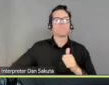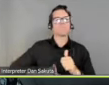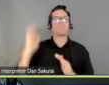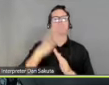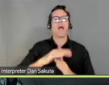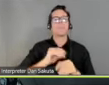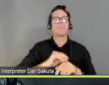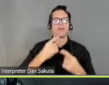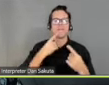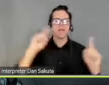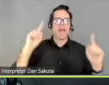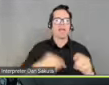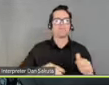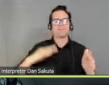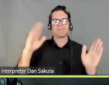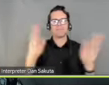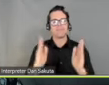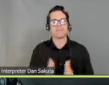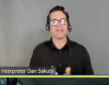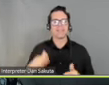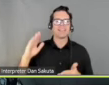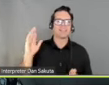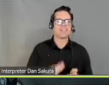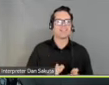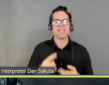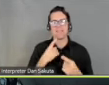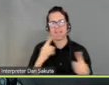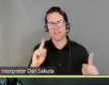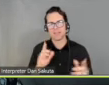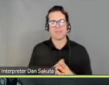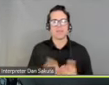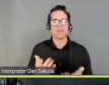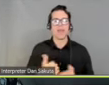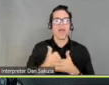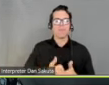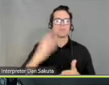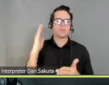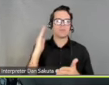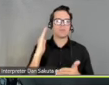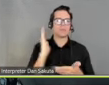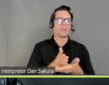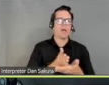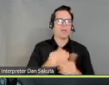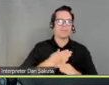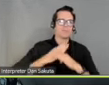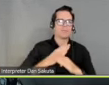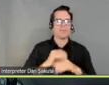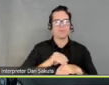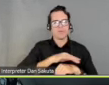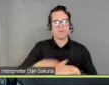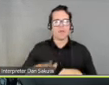And they're ranked because the most effective controls, the ones that will help us stop the transmission of the virus earlier, are those that are at the